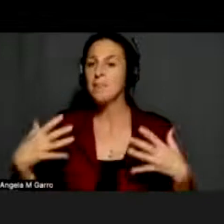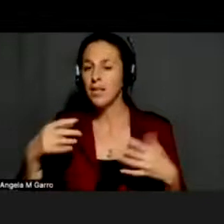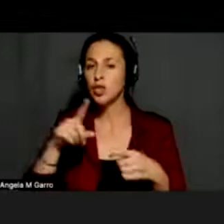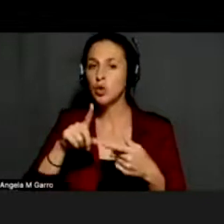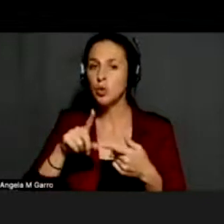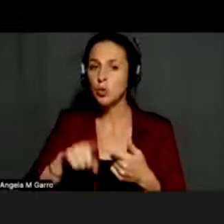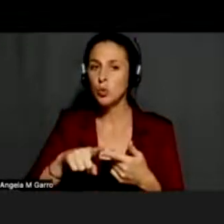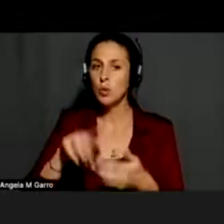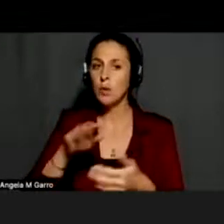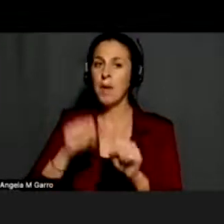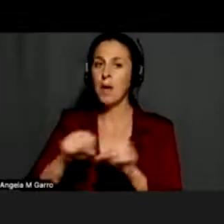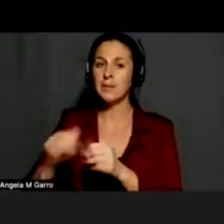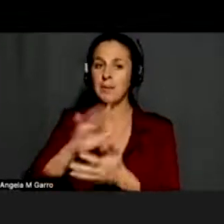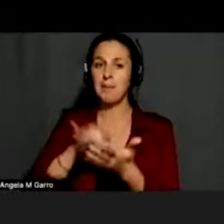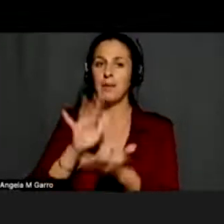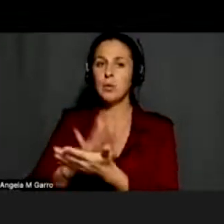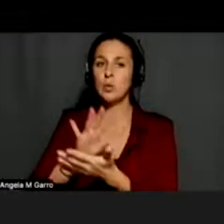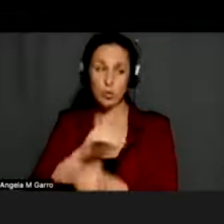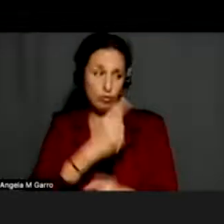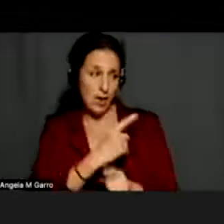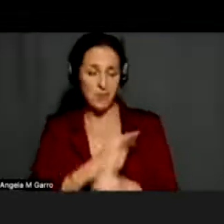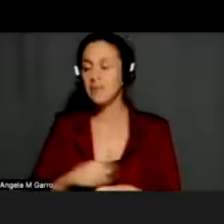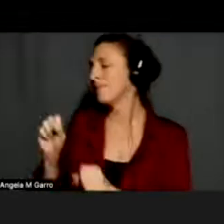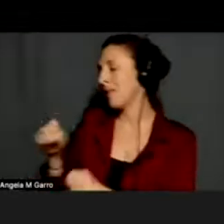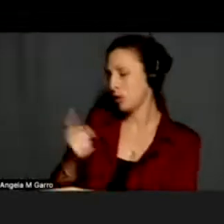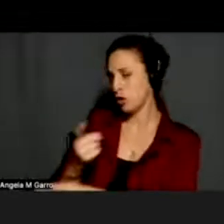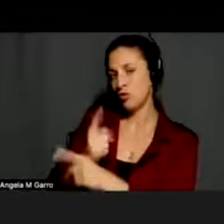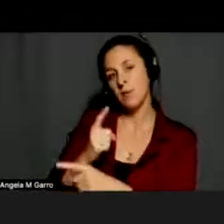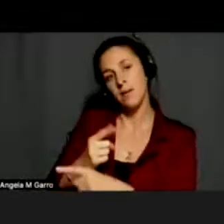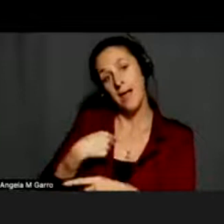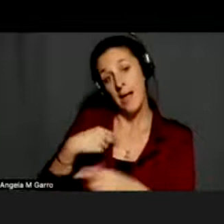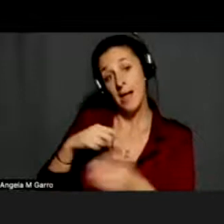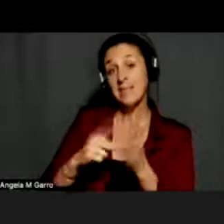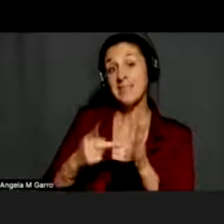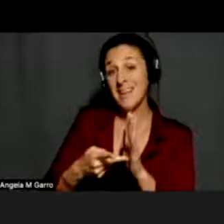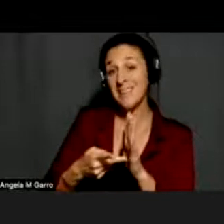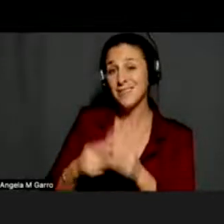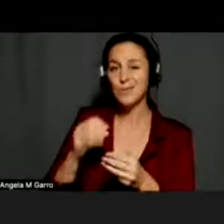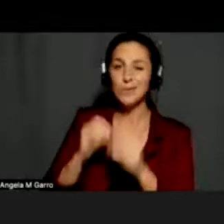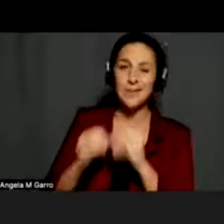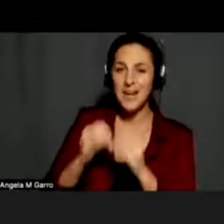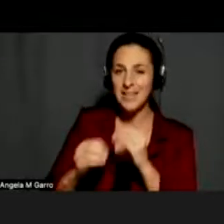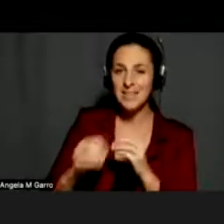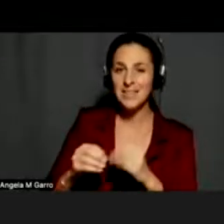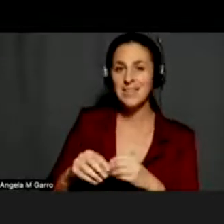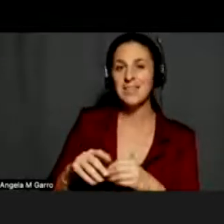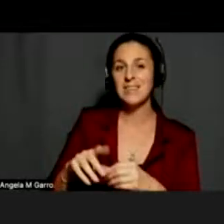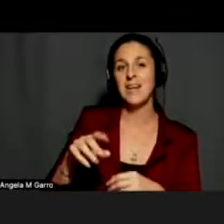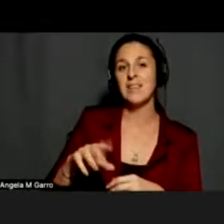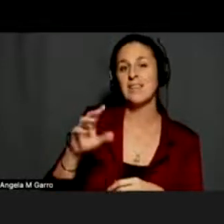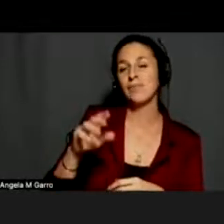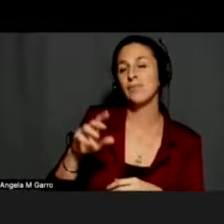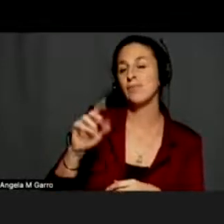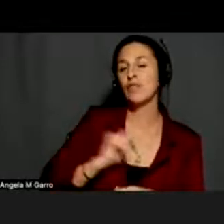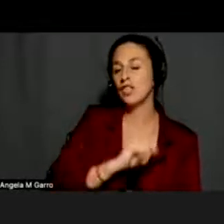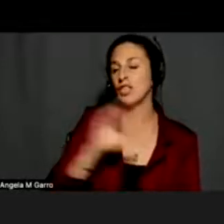correct? That is correct. And I had intended to make that correction, Trustee Chen, but thank you for pointing that out just for